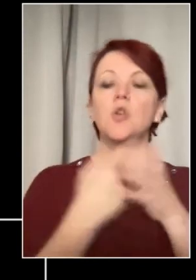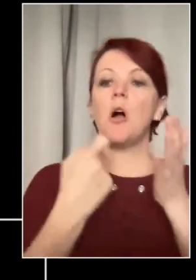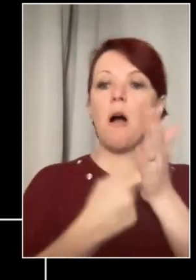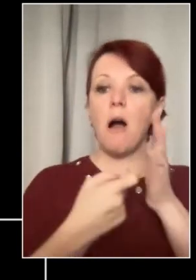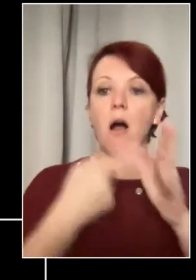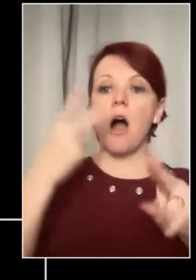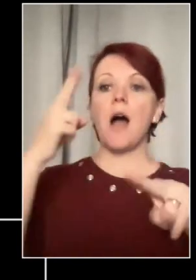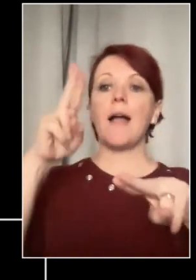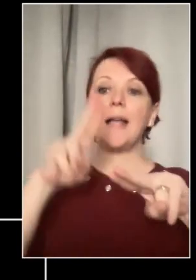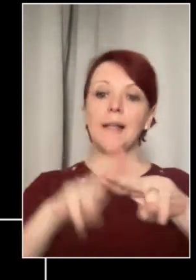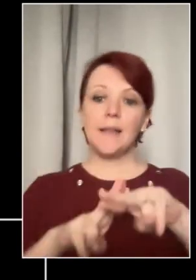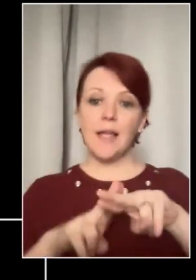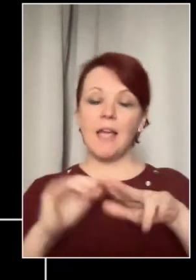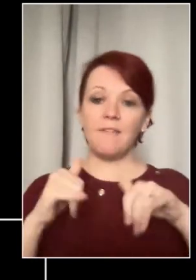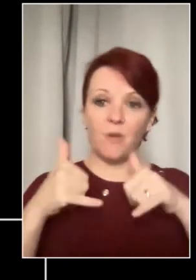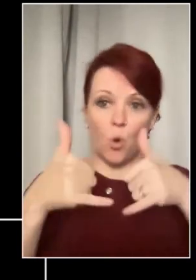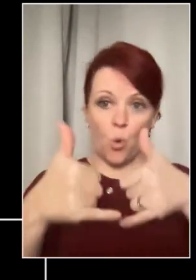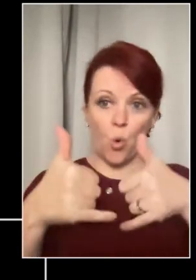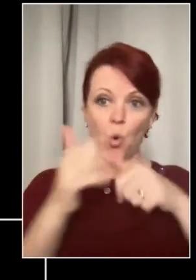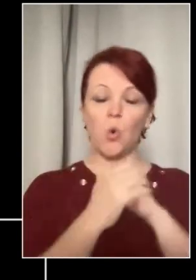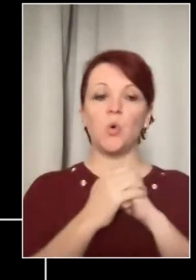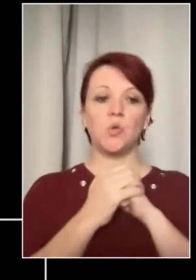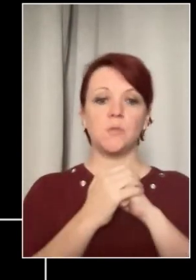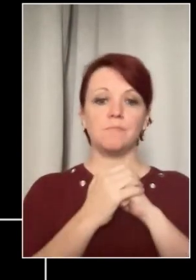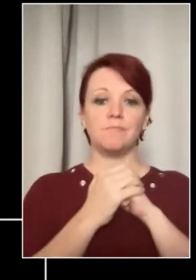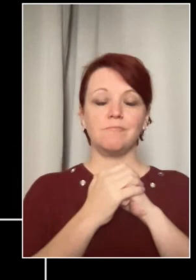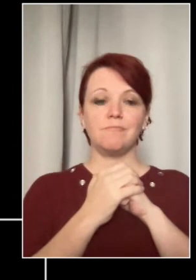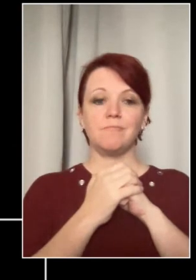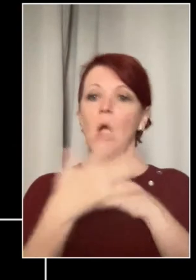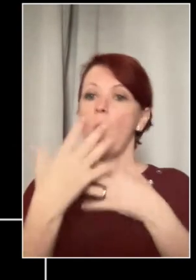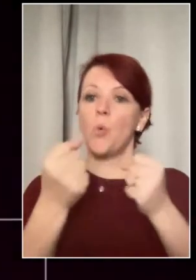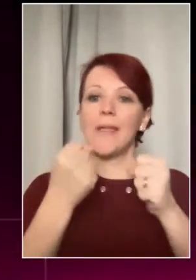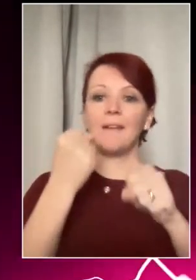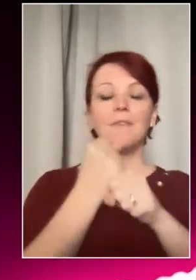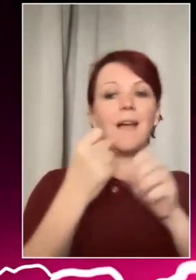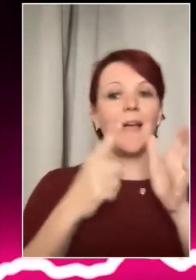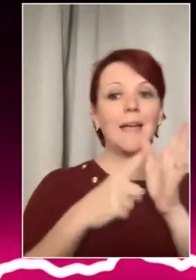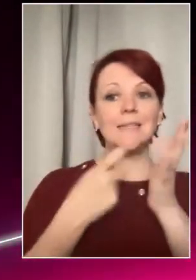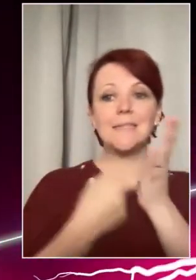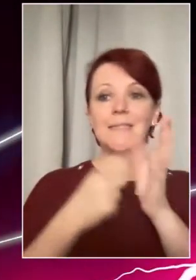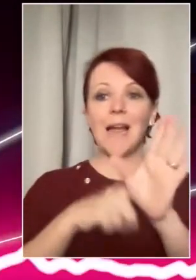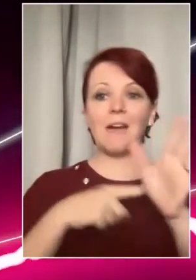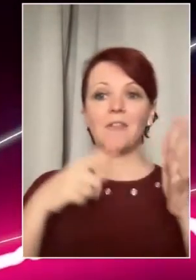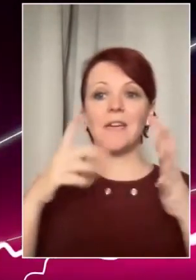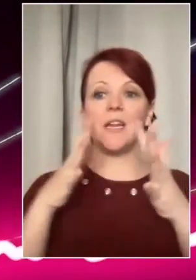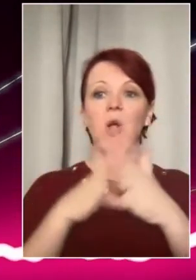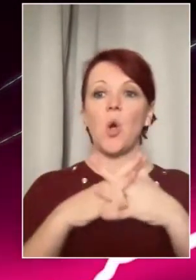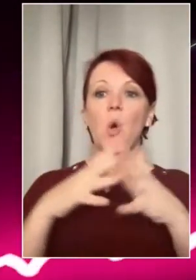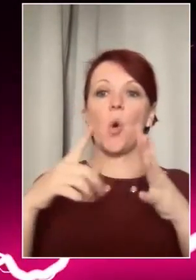from the RAF to introduce the award is Squadron Leader Gary Walling.